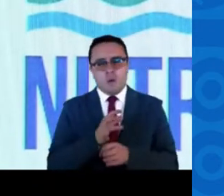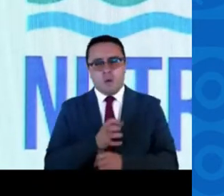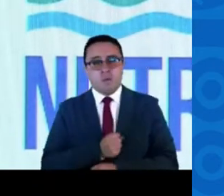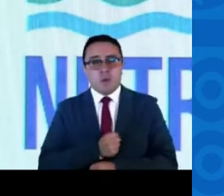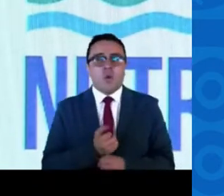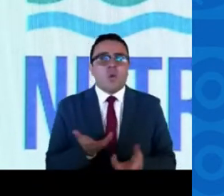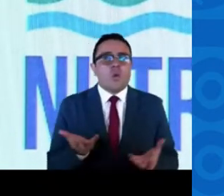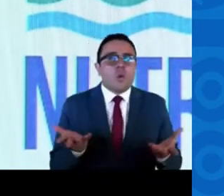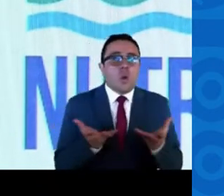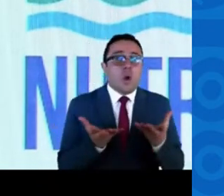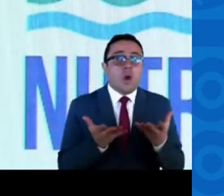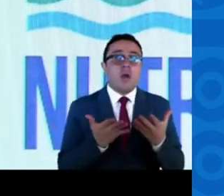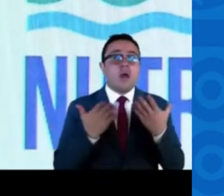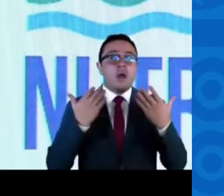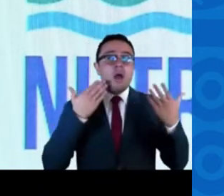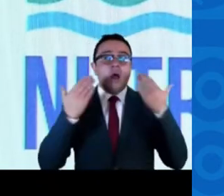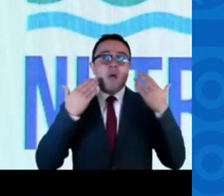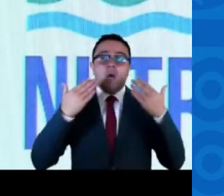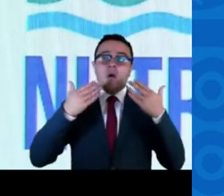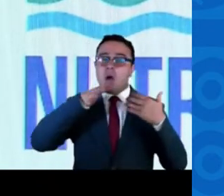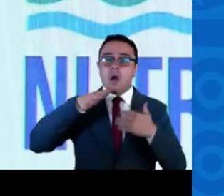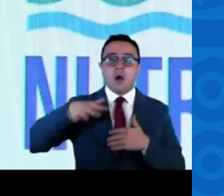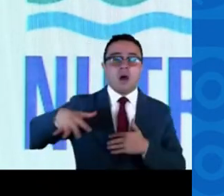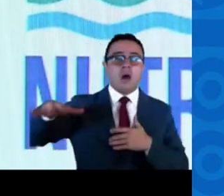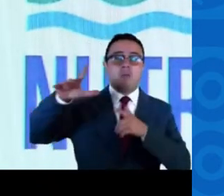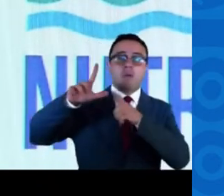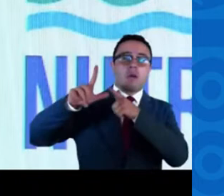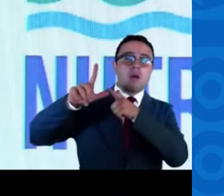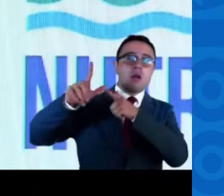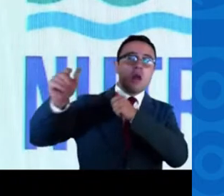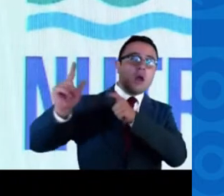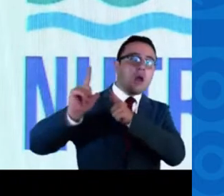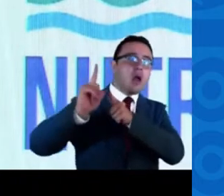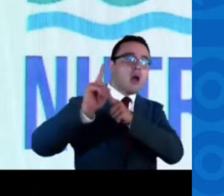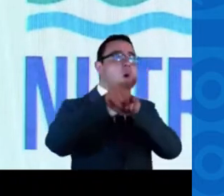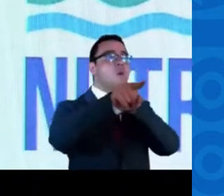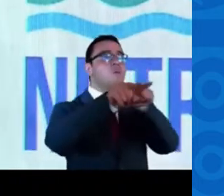and malnutrition in the rural and dispersed